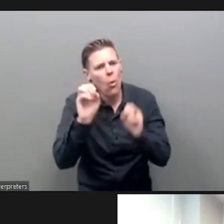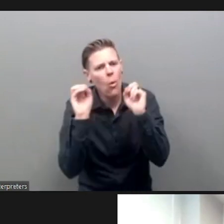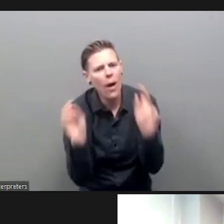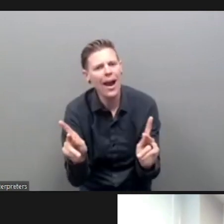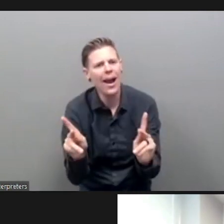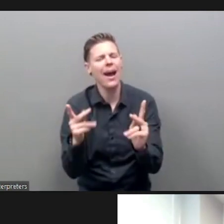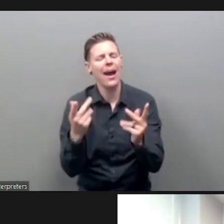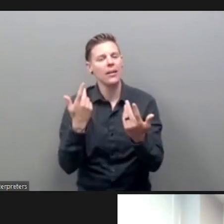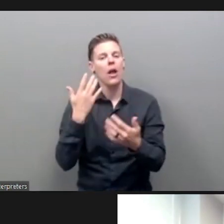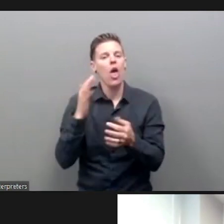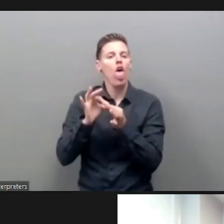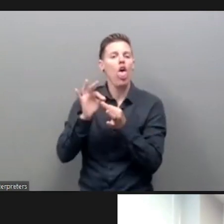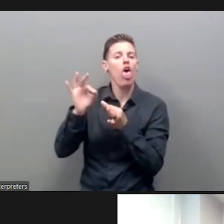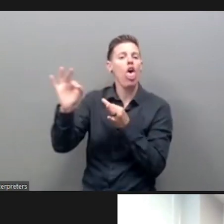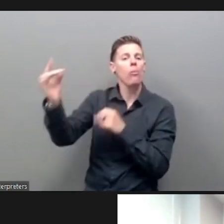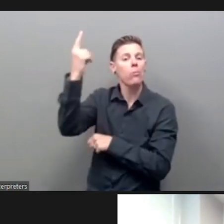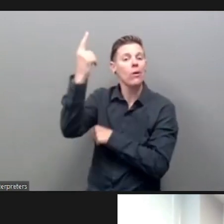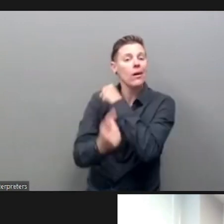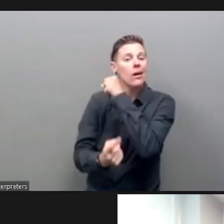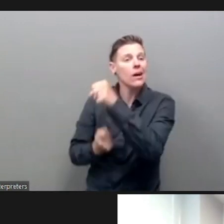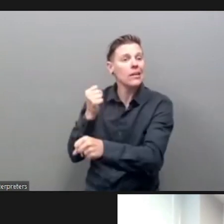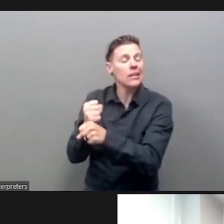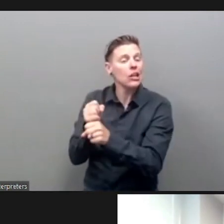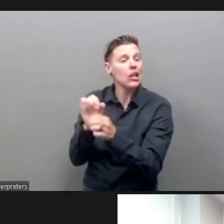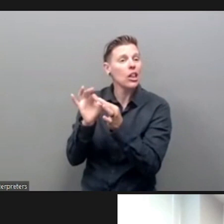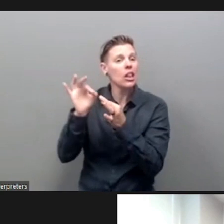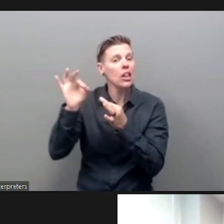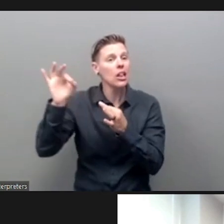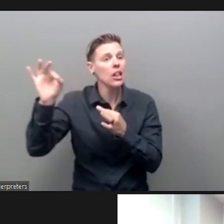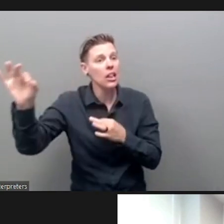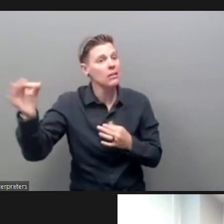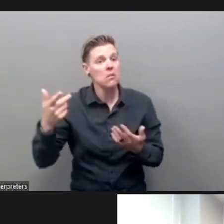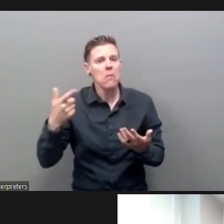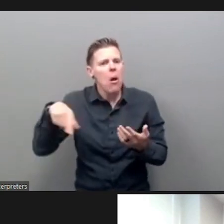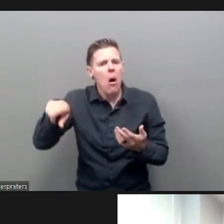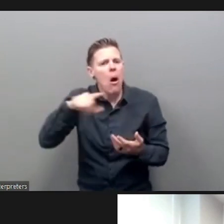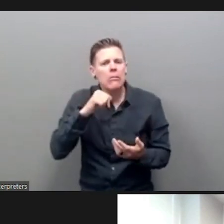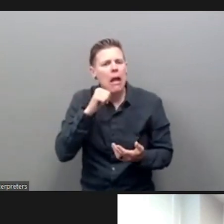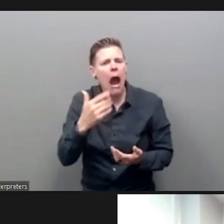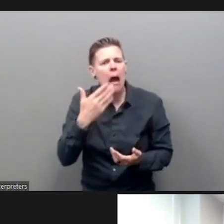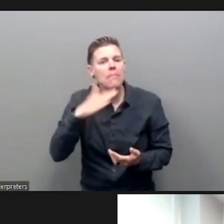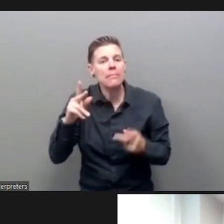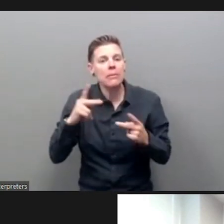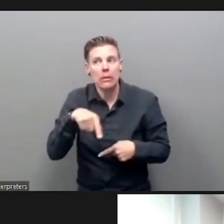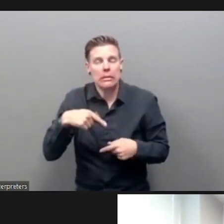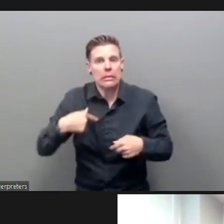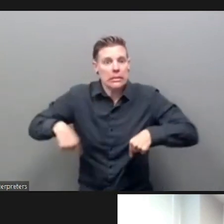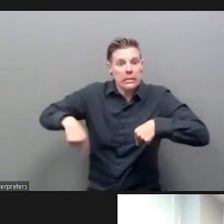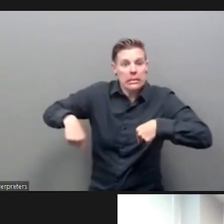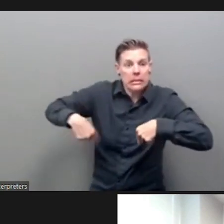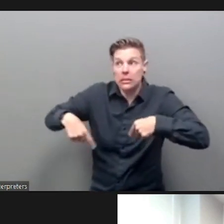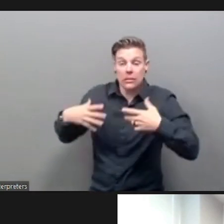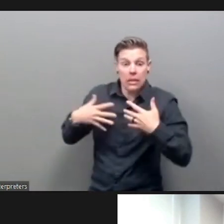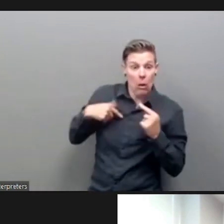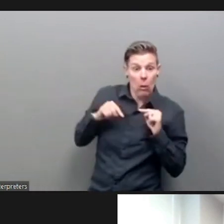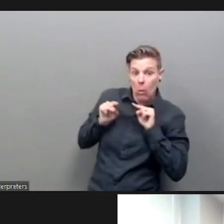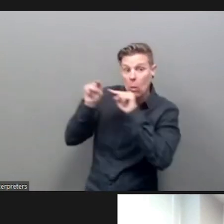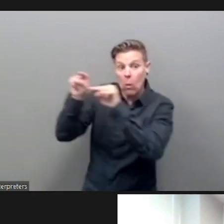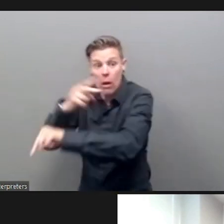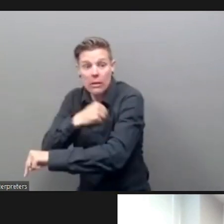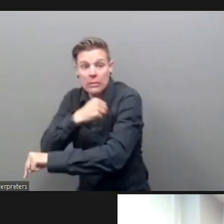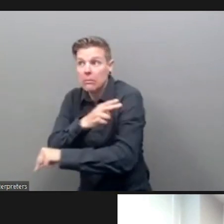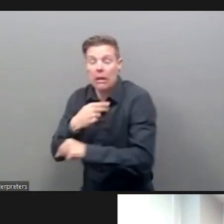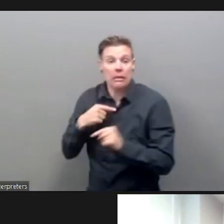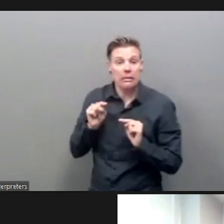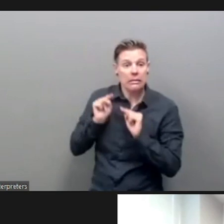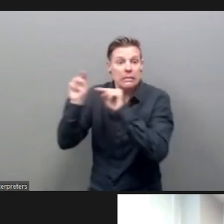afraid because of their risk factors of their disease to go in the hospital and get care. And Jennifer, I know you've got some perspective on this as